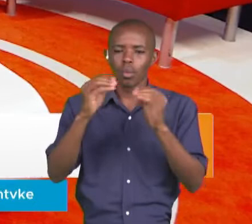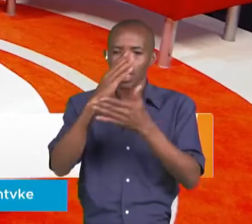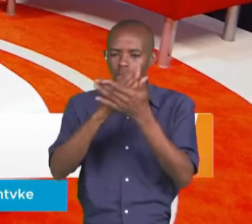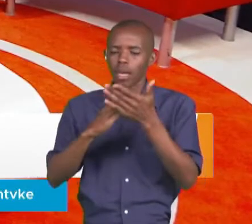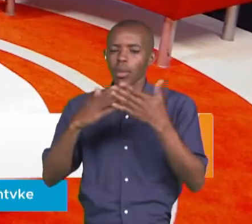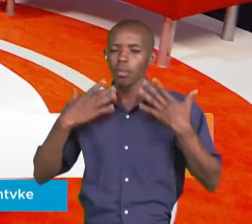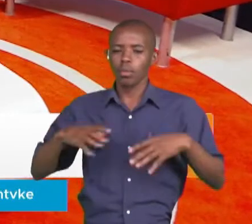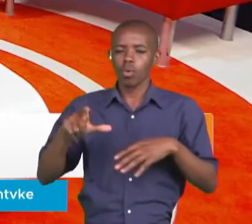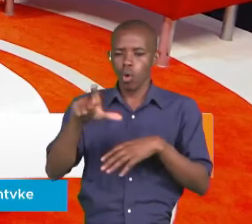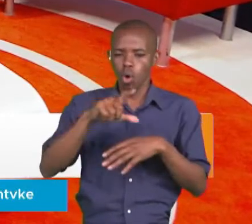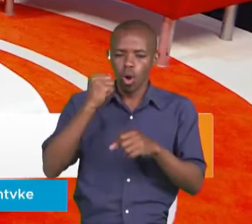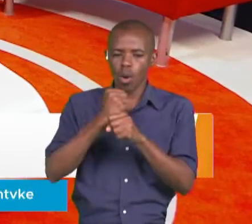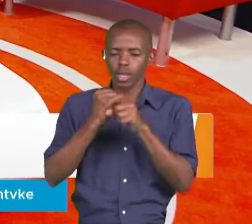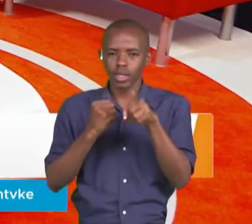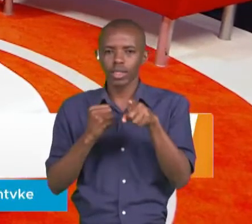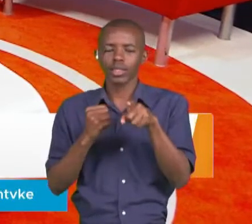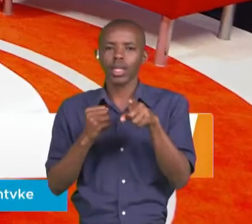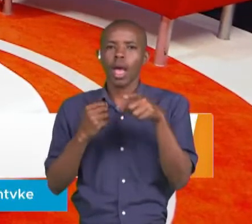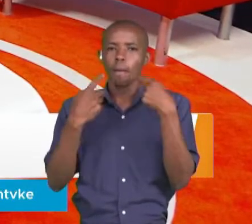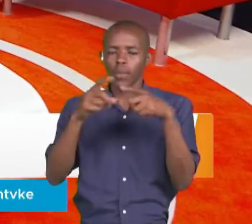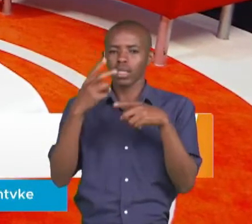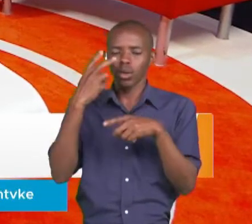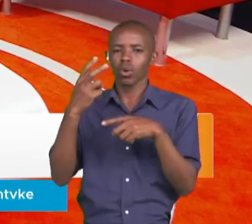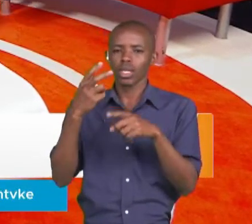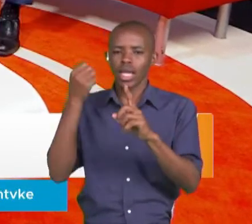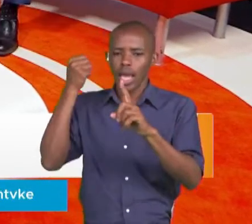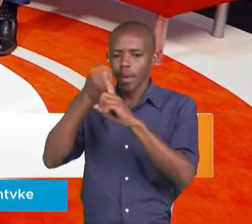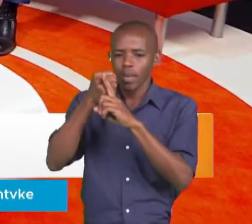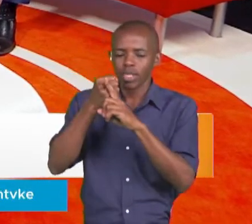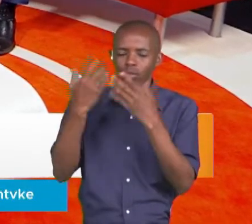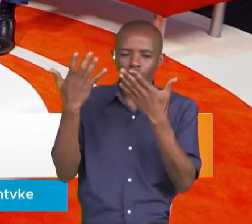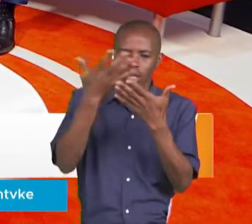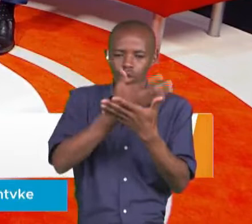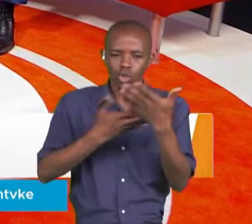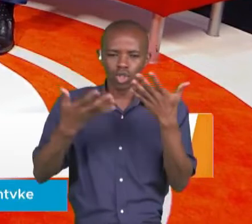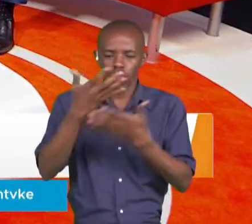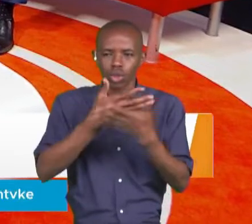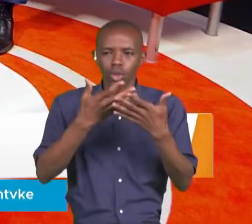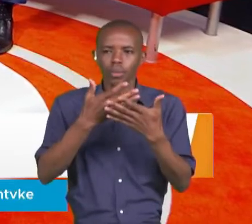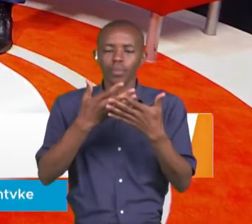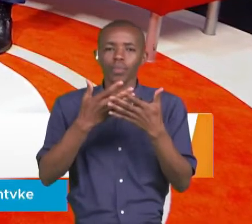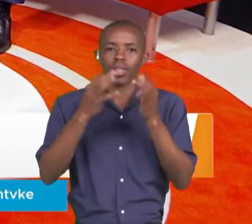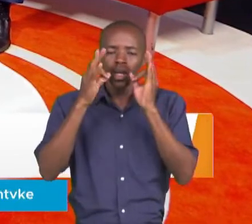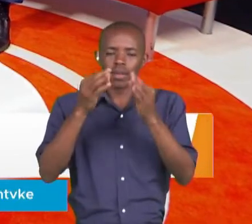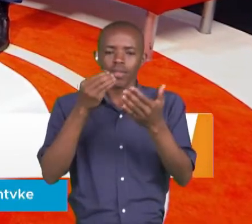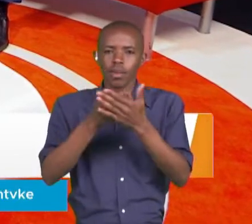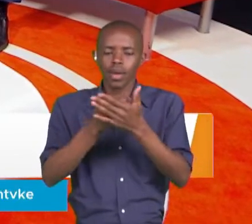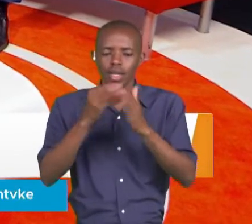locals, who are doing this. Mm-hmm. But look at the impact of these negotiations. What if the money is